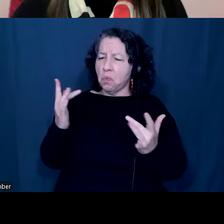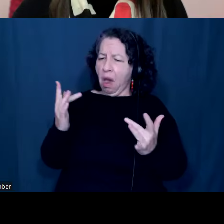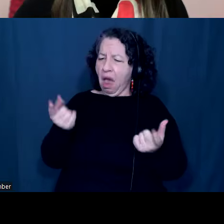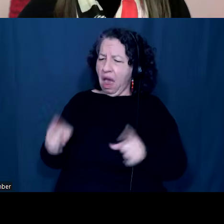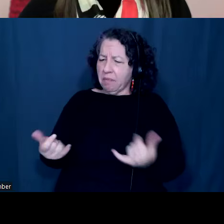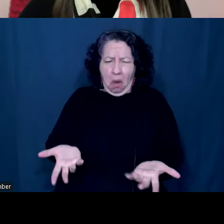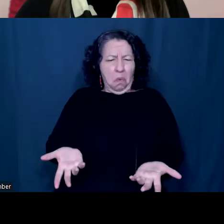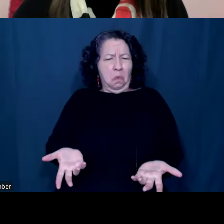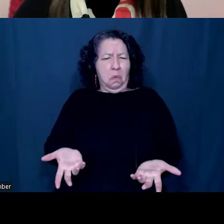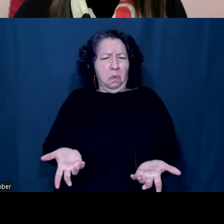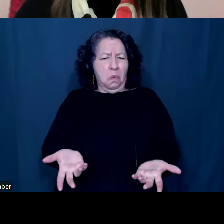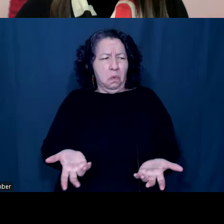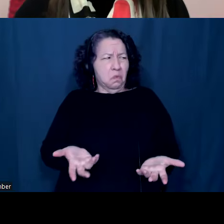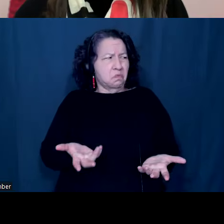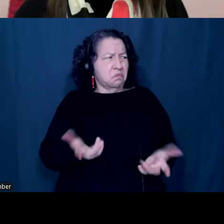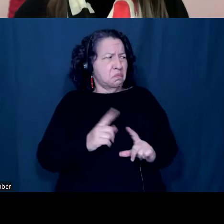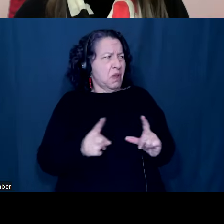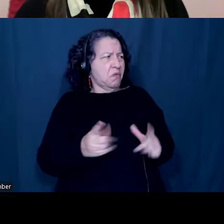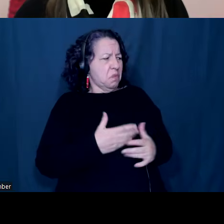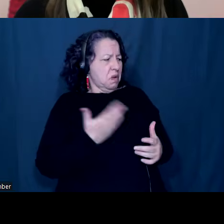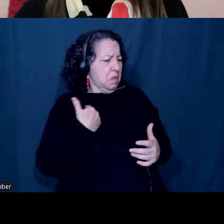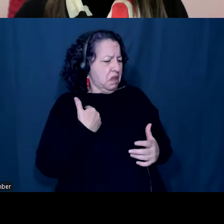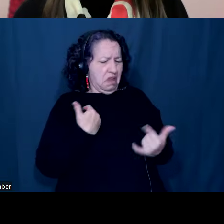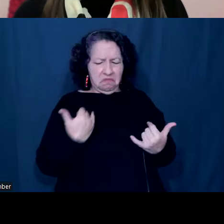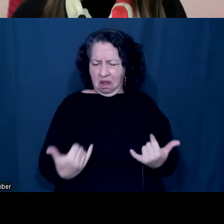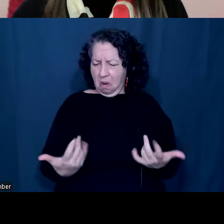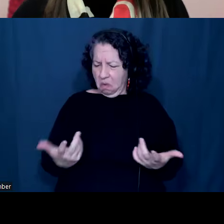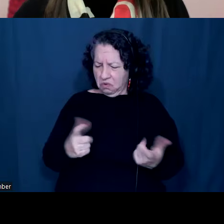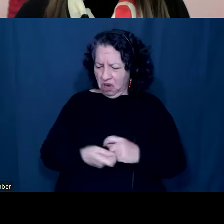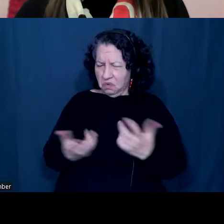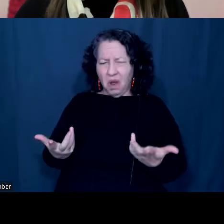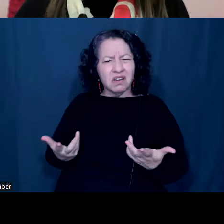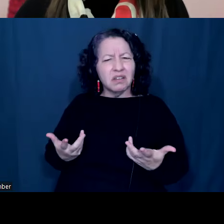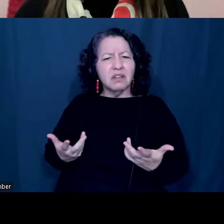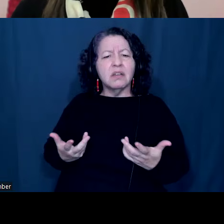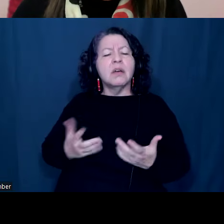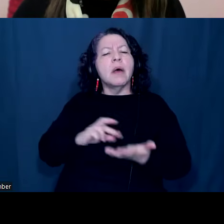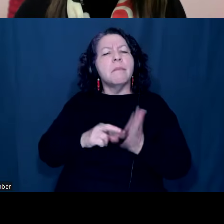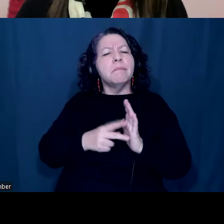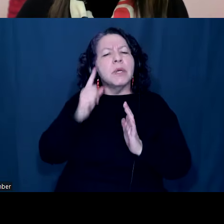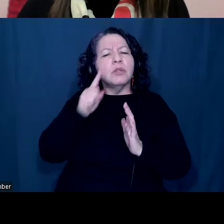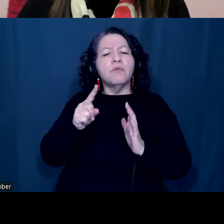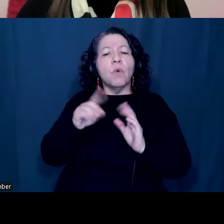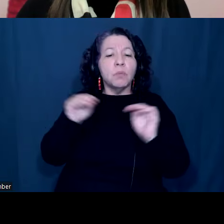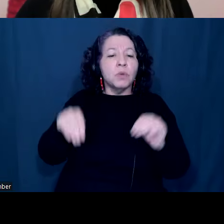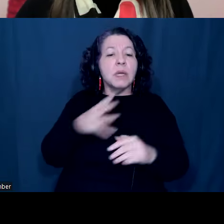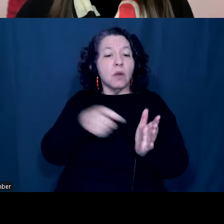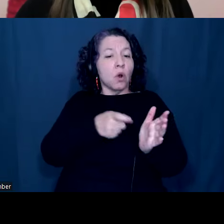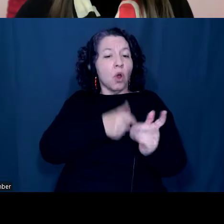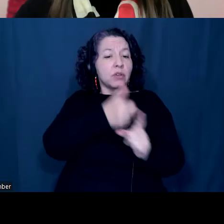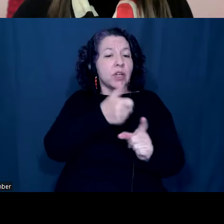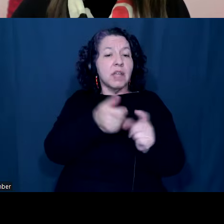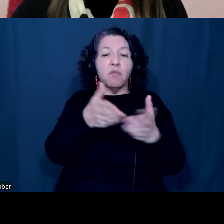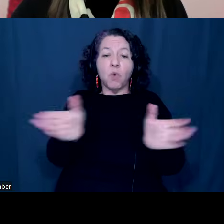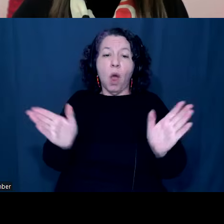now? What changed? And what does this mean for museums and archaeology more broadly? This talk